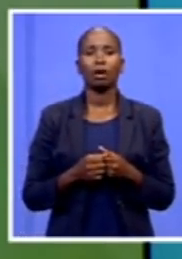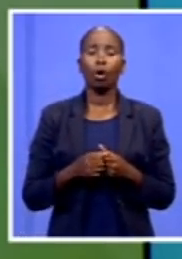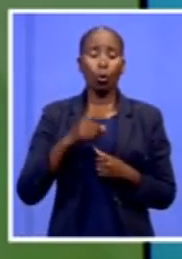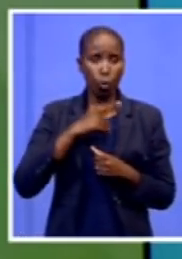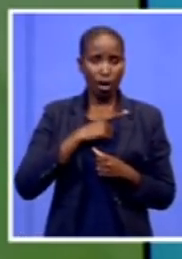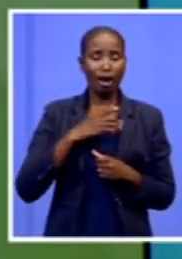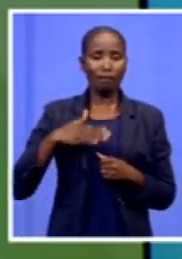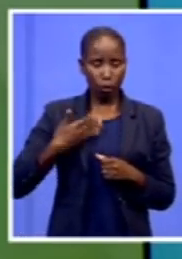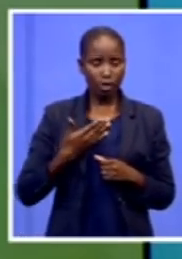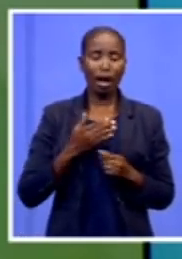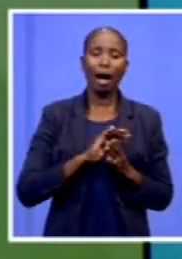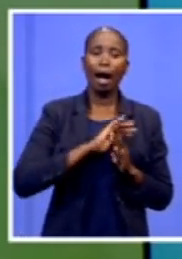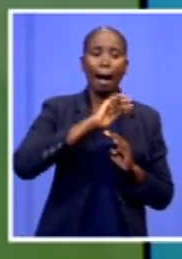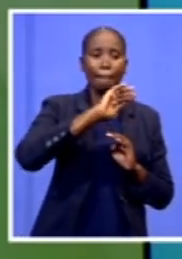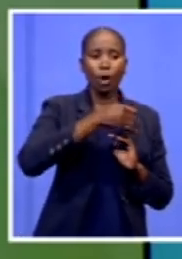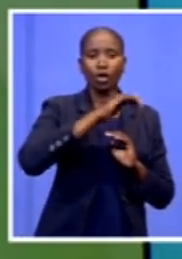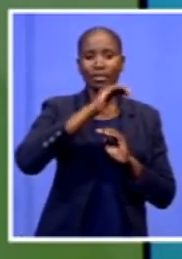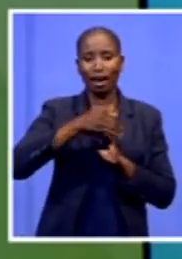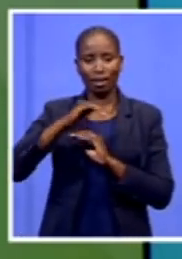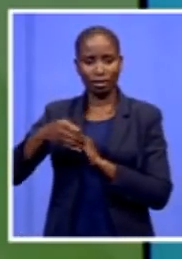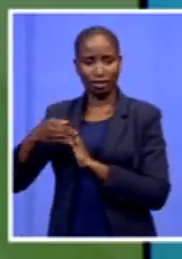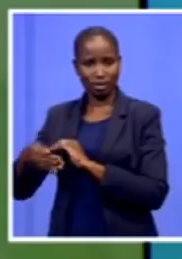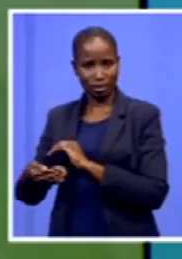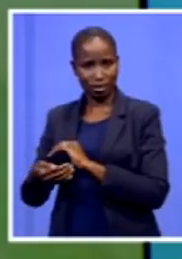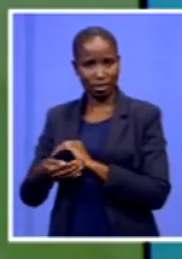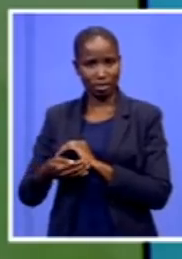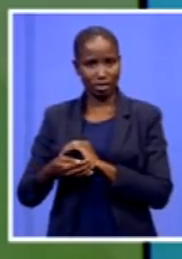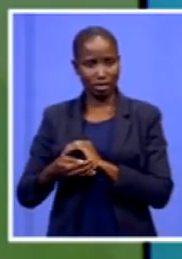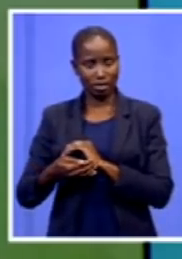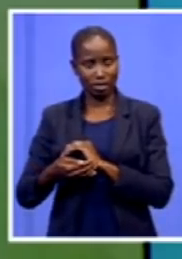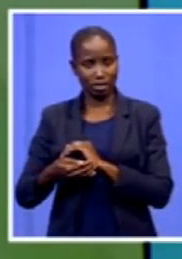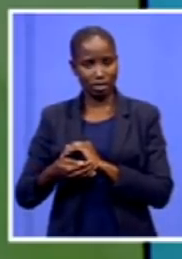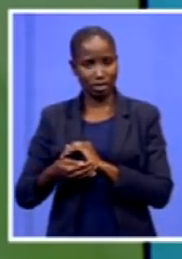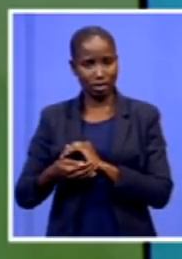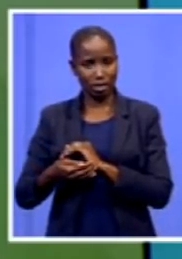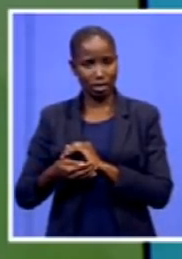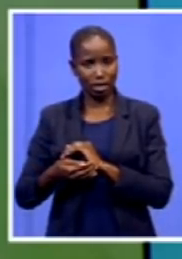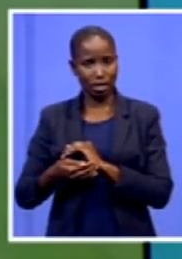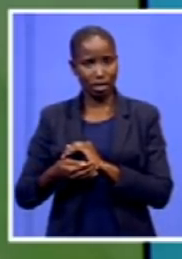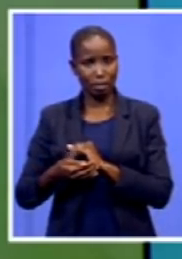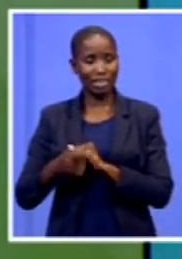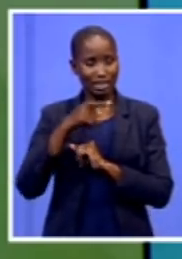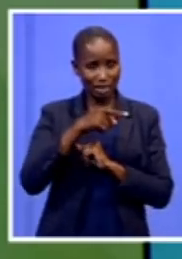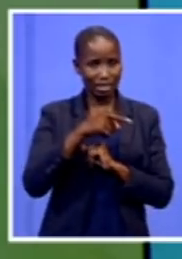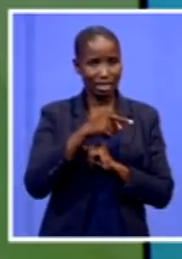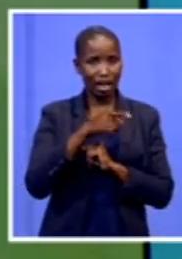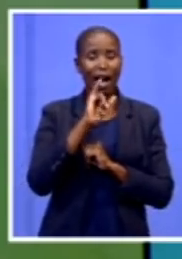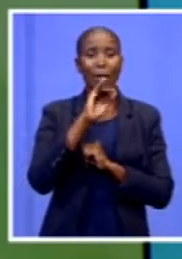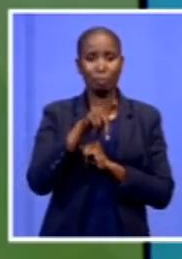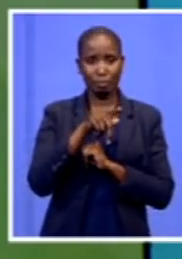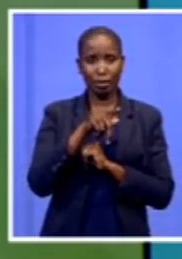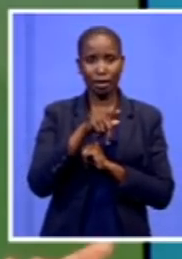precious good, and this is the intellectual property, what scientists have